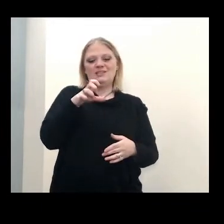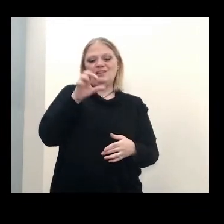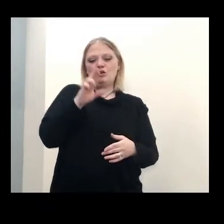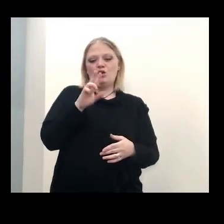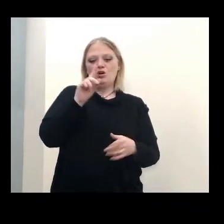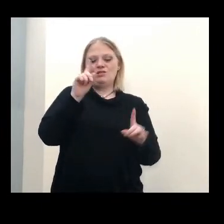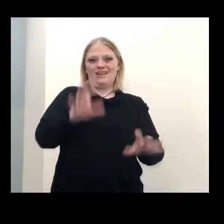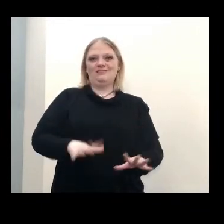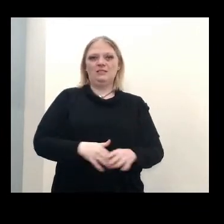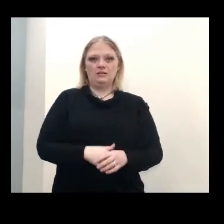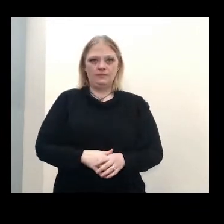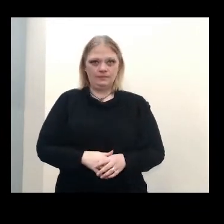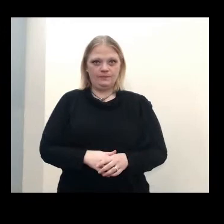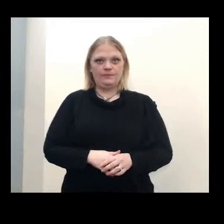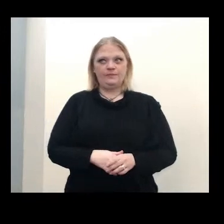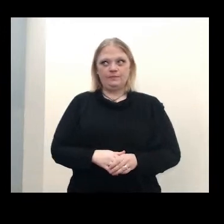test.